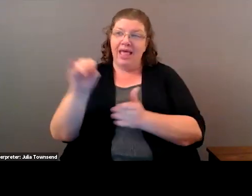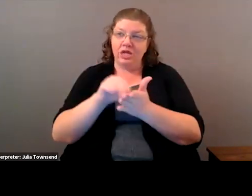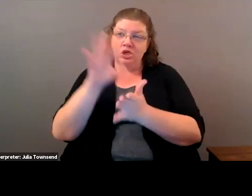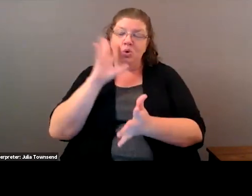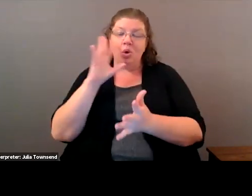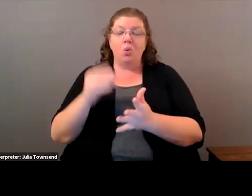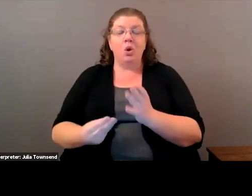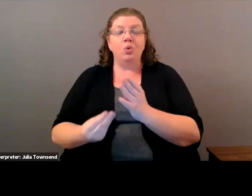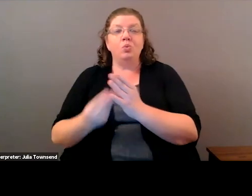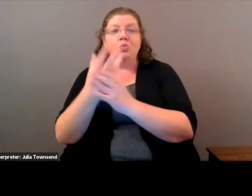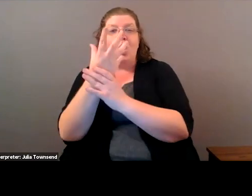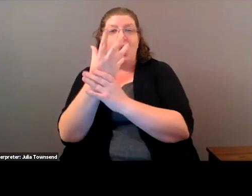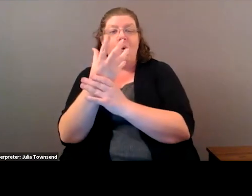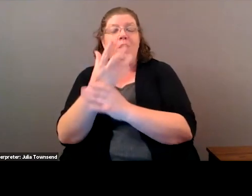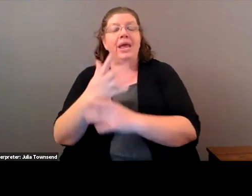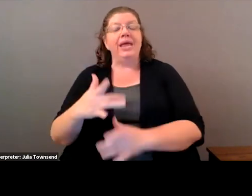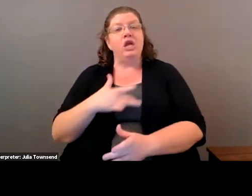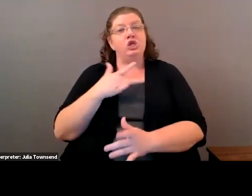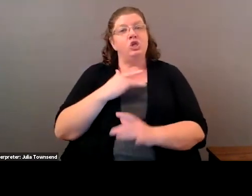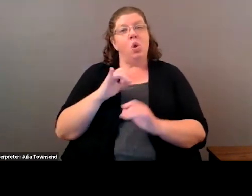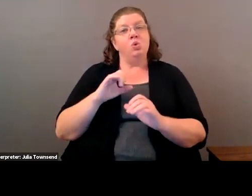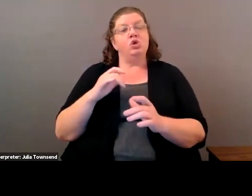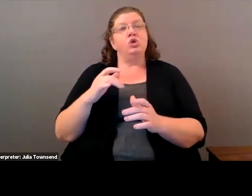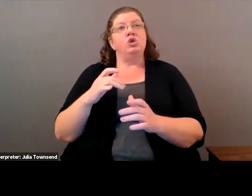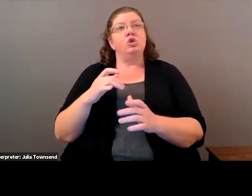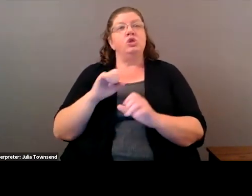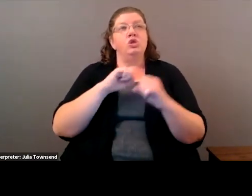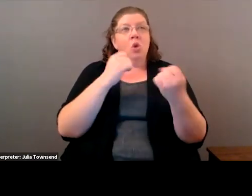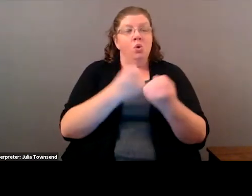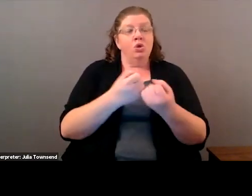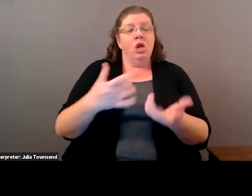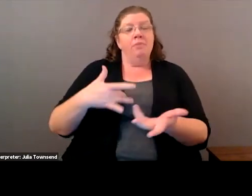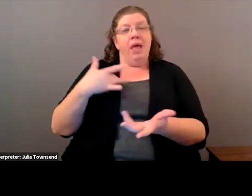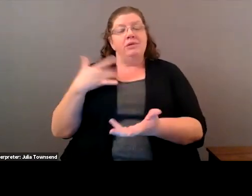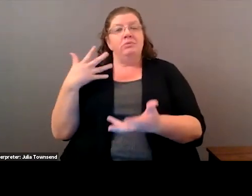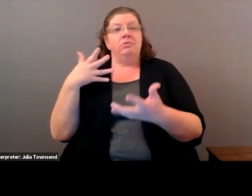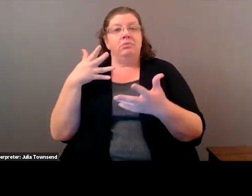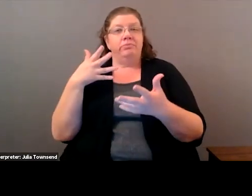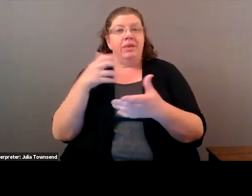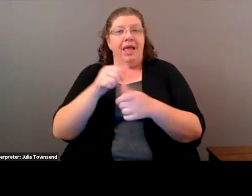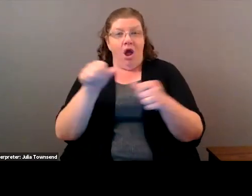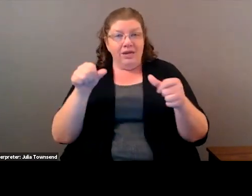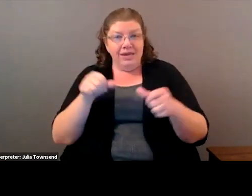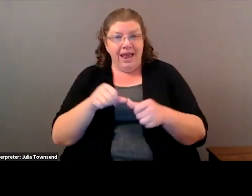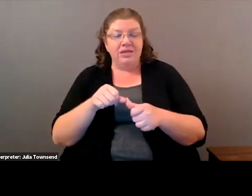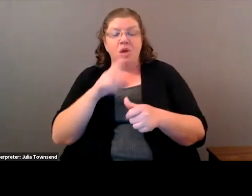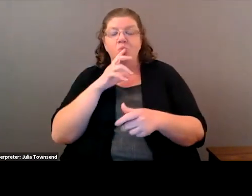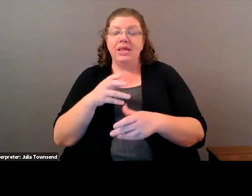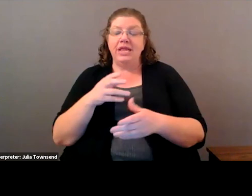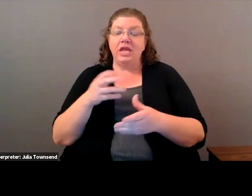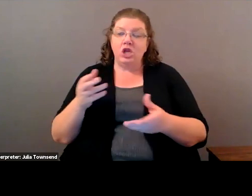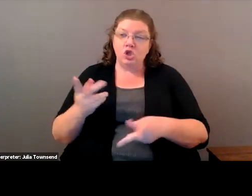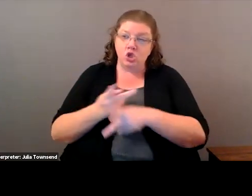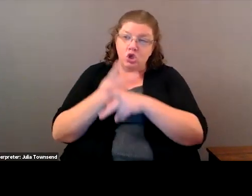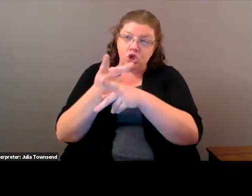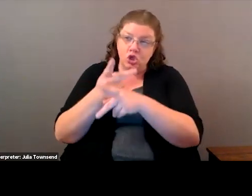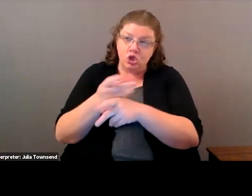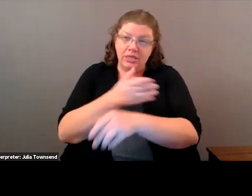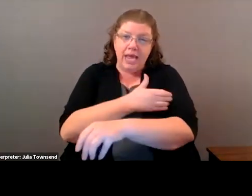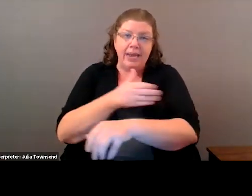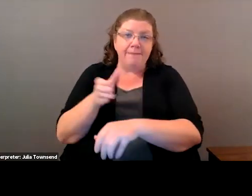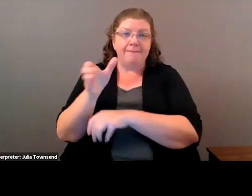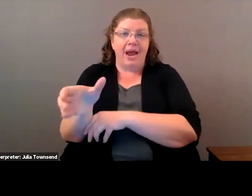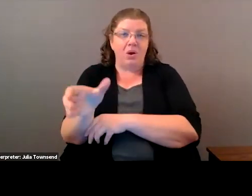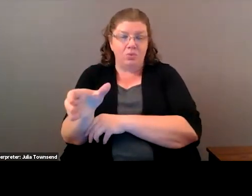social emotional context that nurtures and empowers rather than one that depreciates and invalidates.